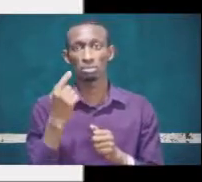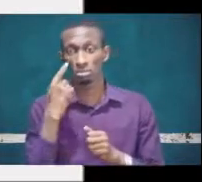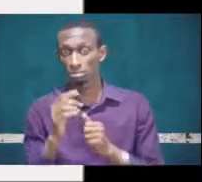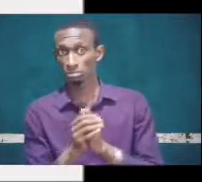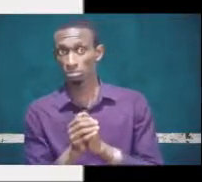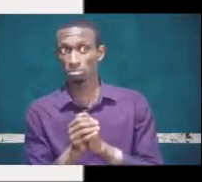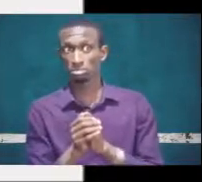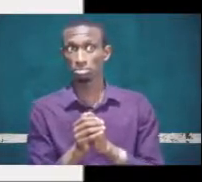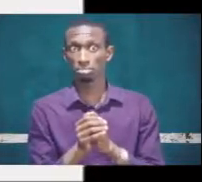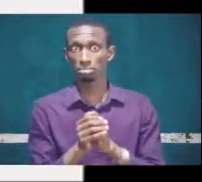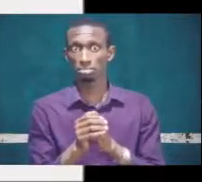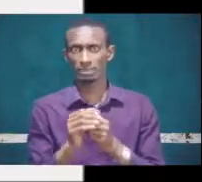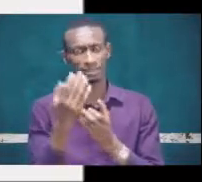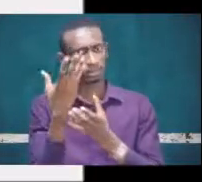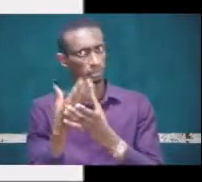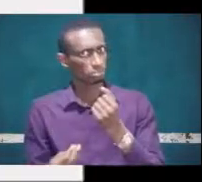substitution